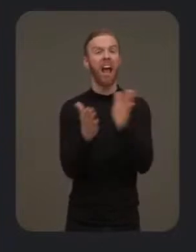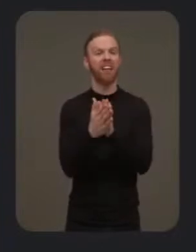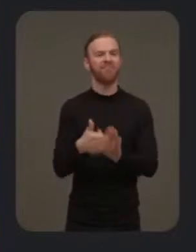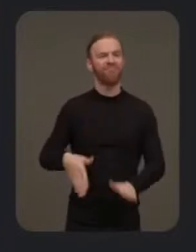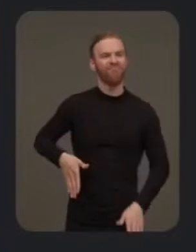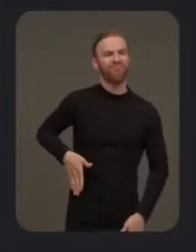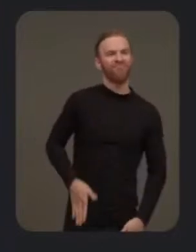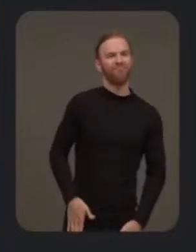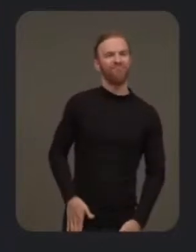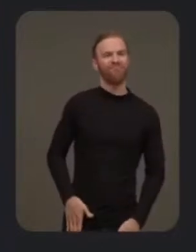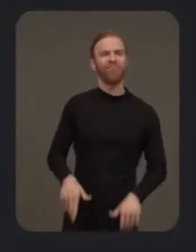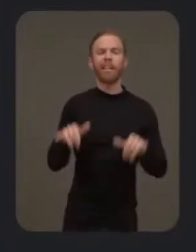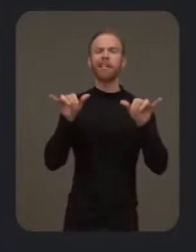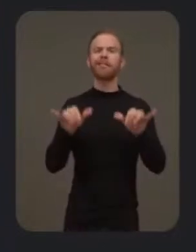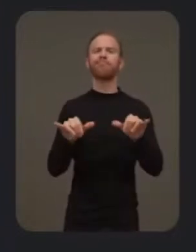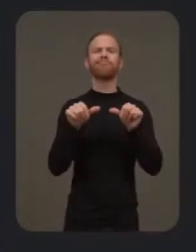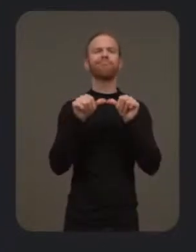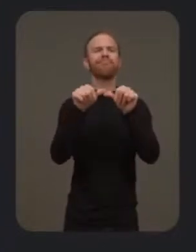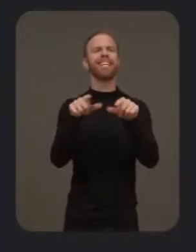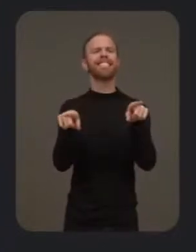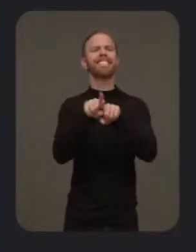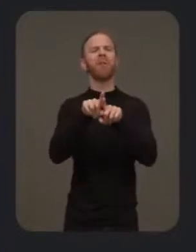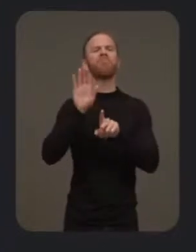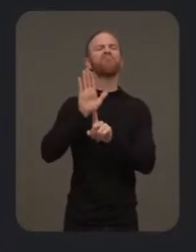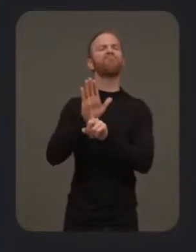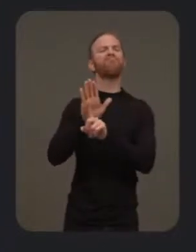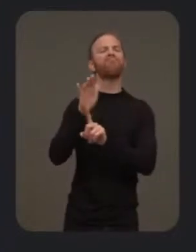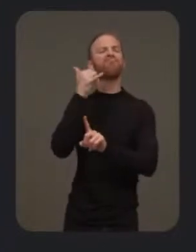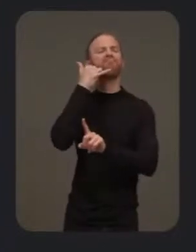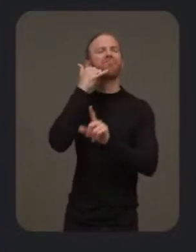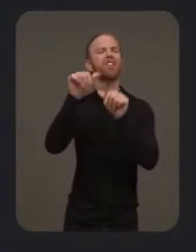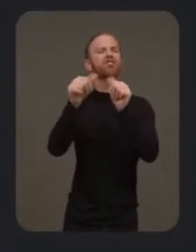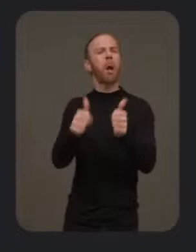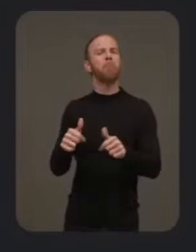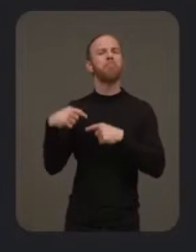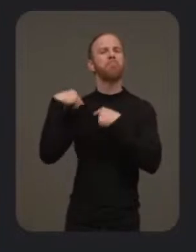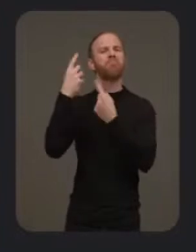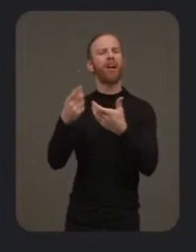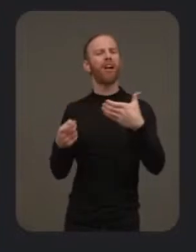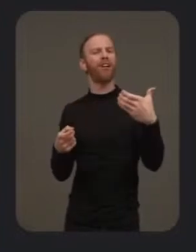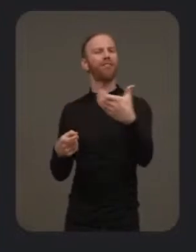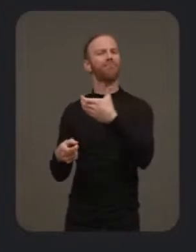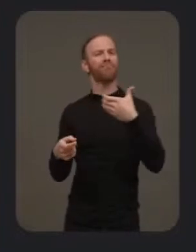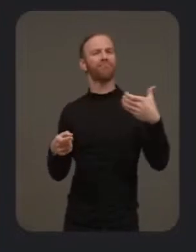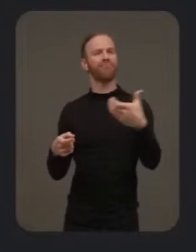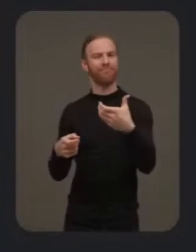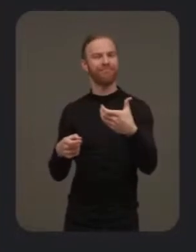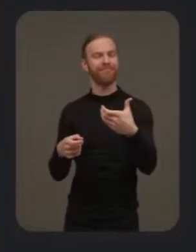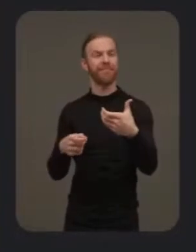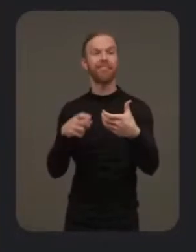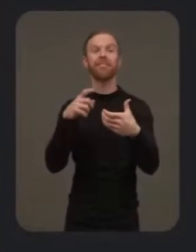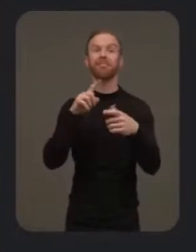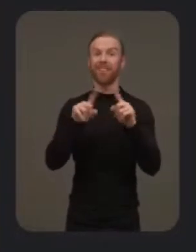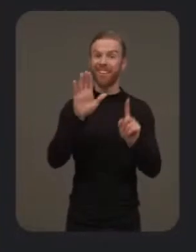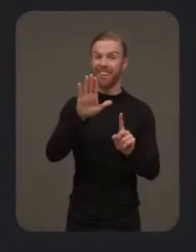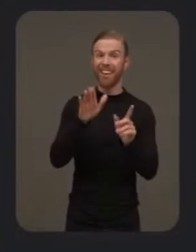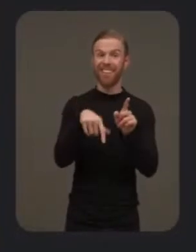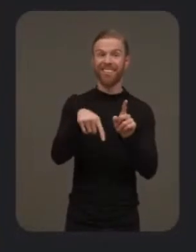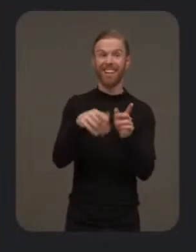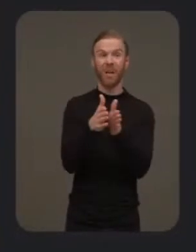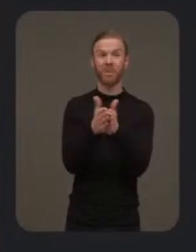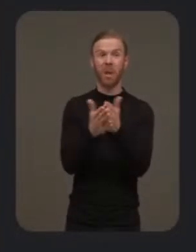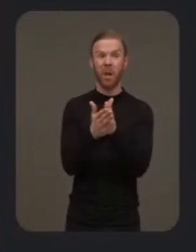your pocket and retain that familiar smartphone silhouette when it's in your hand. But Pixel Fold has